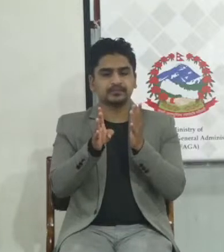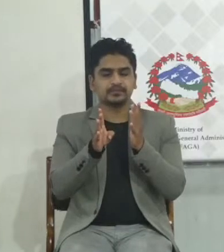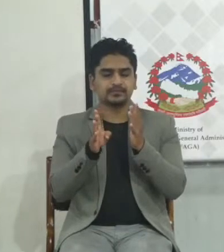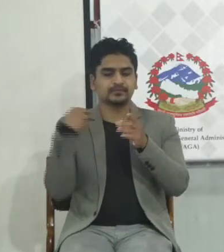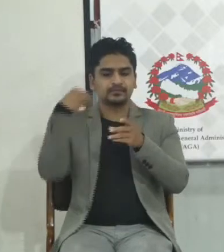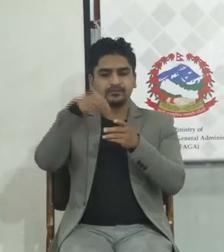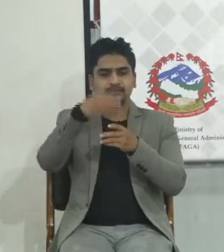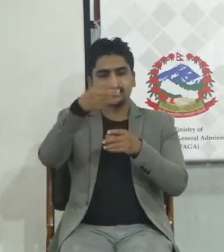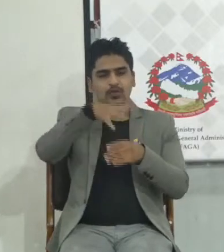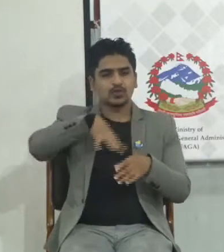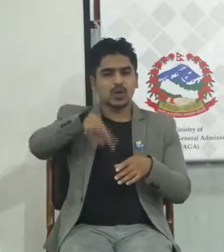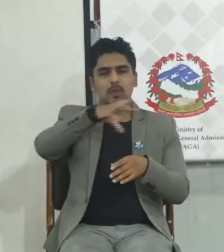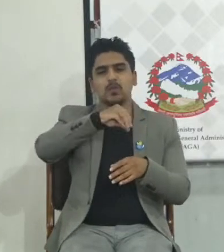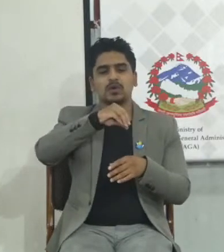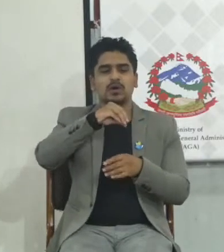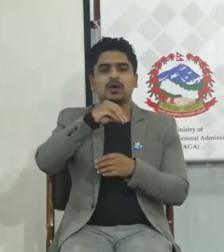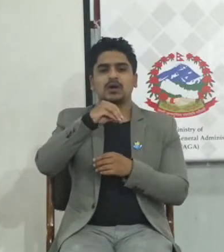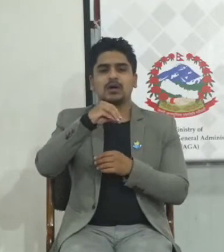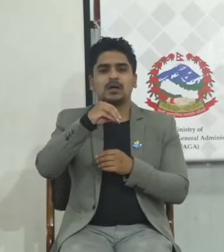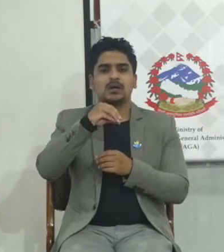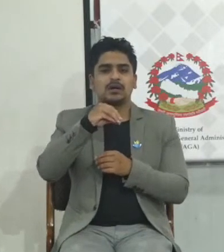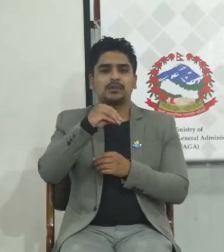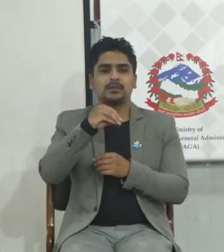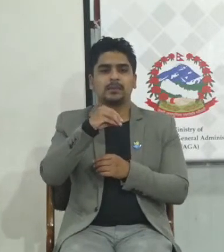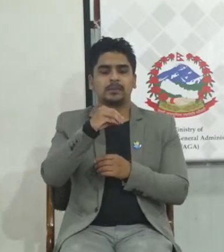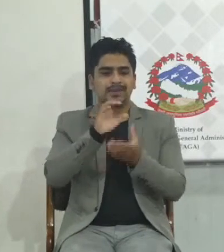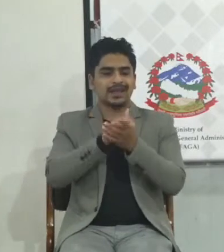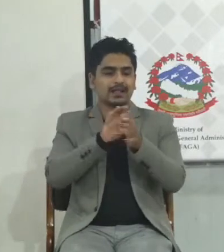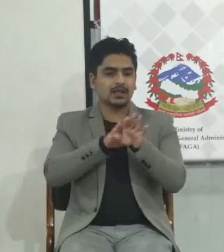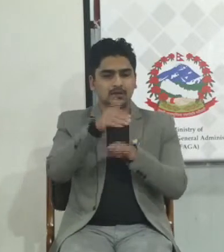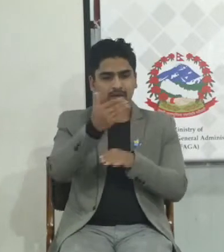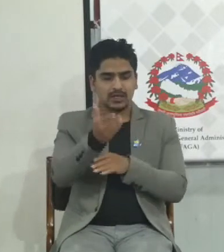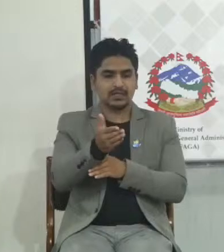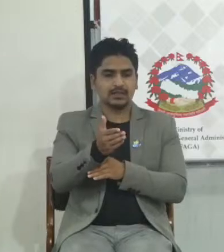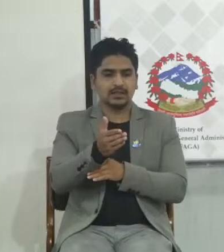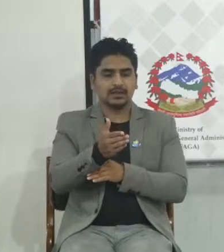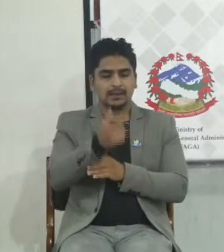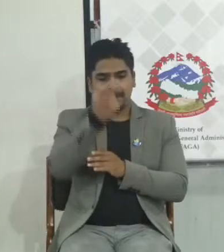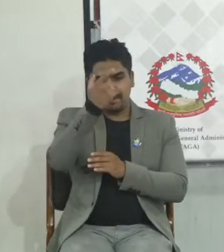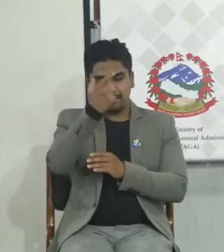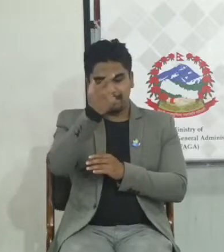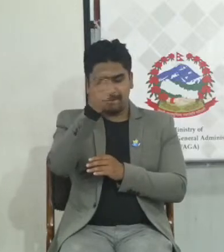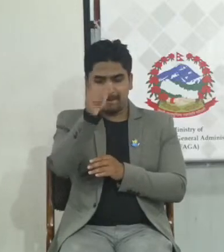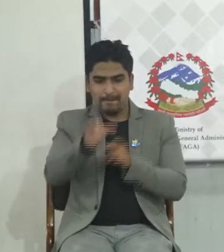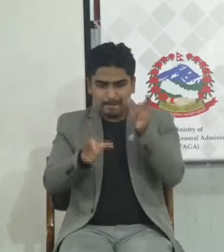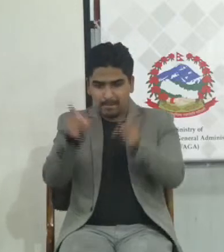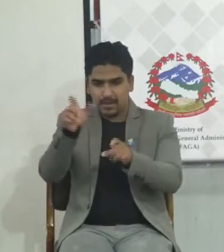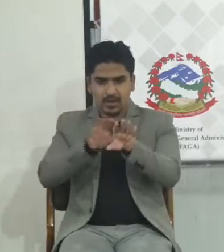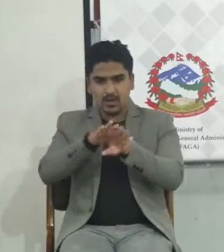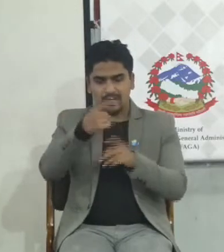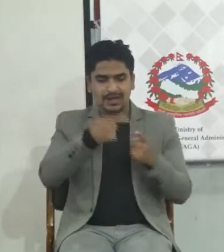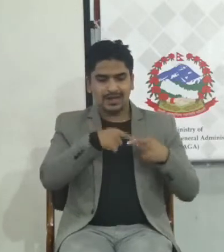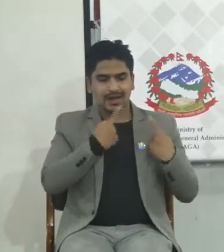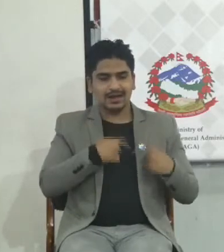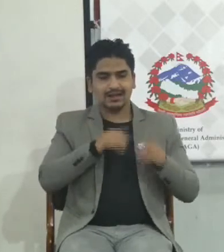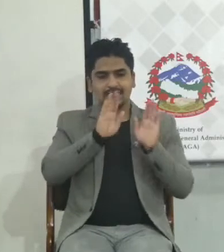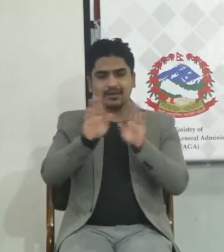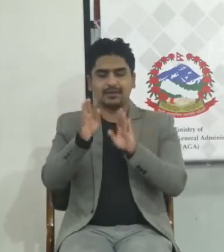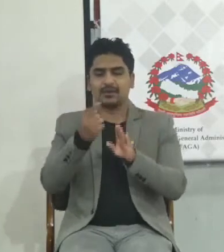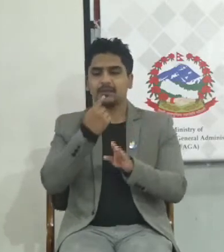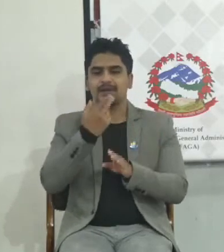I would like to give a big thank to you all, and with this,